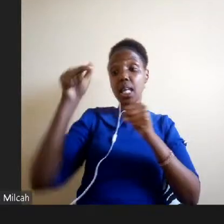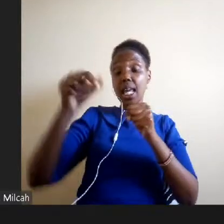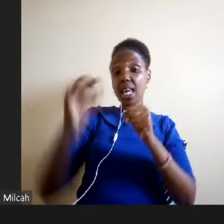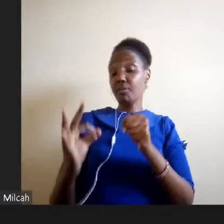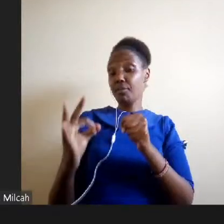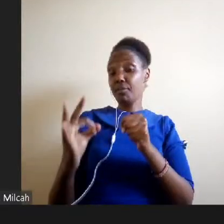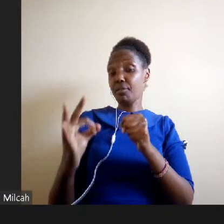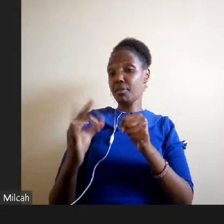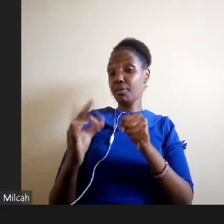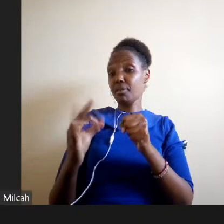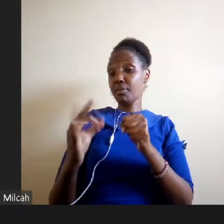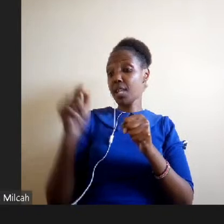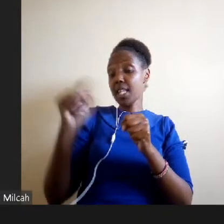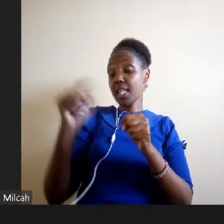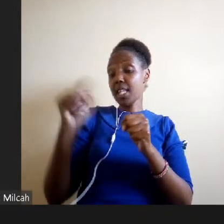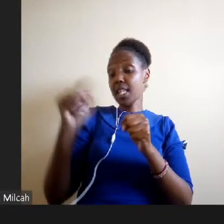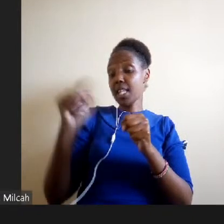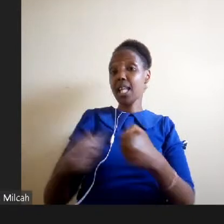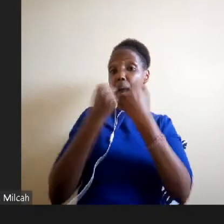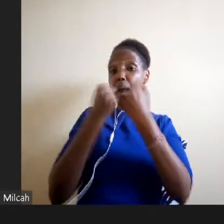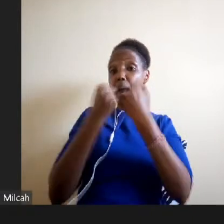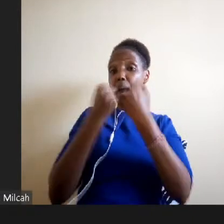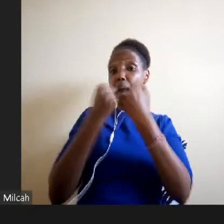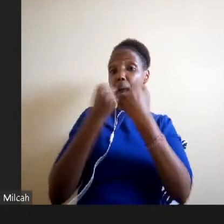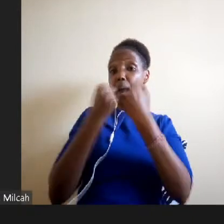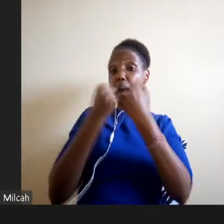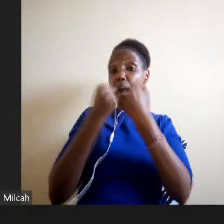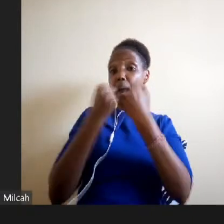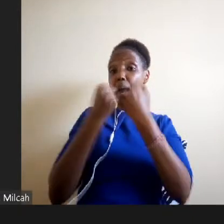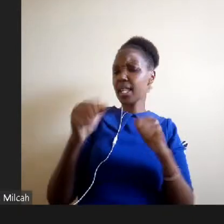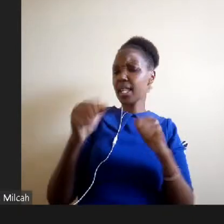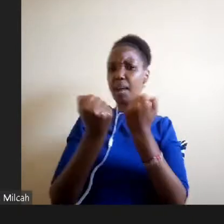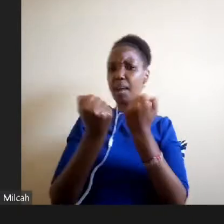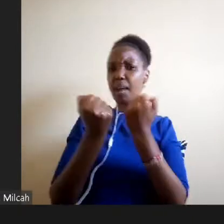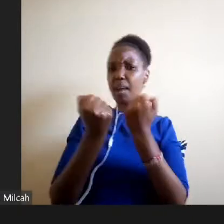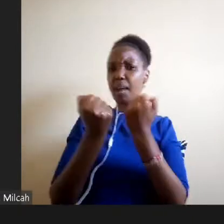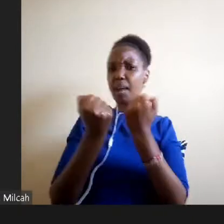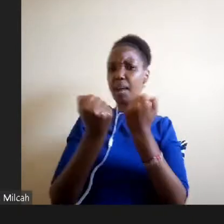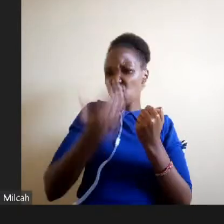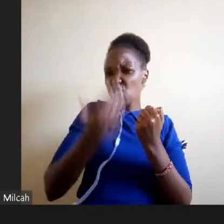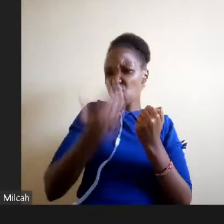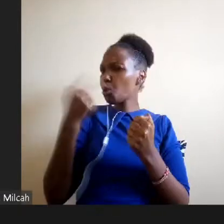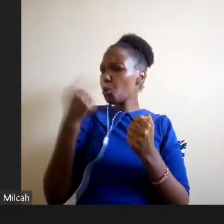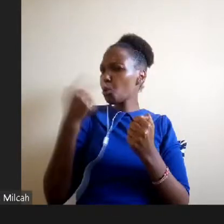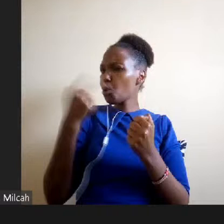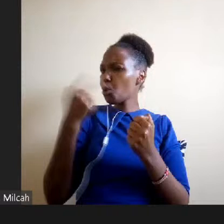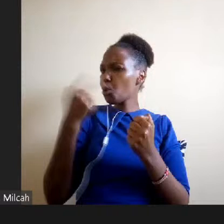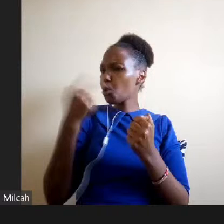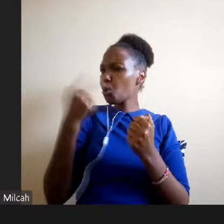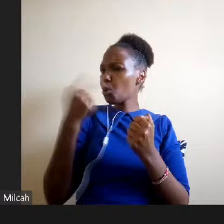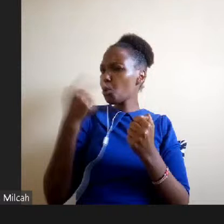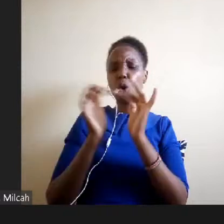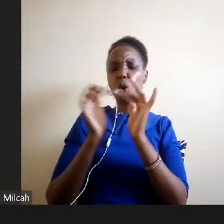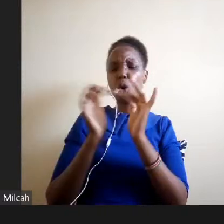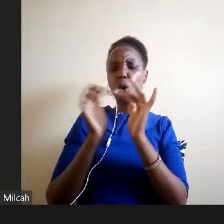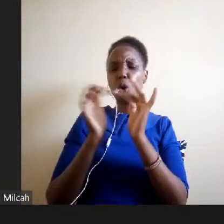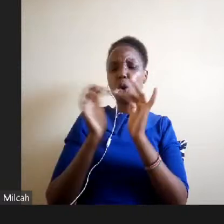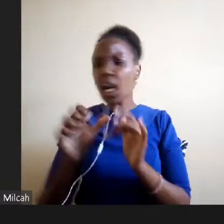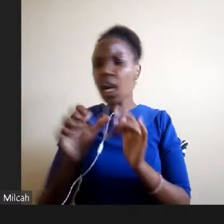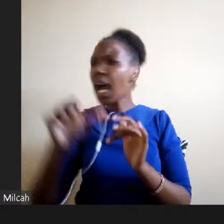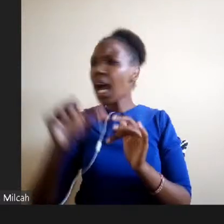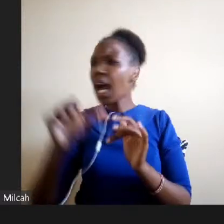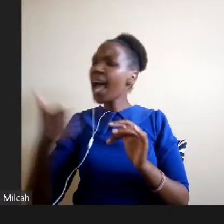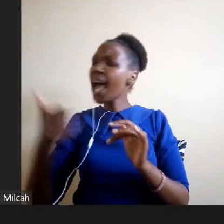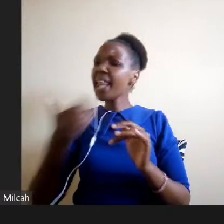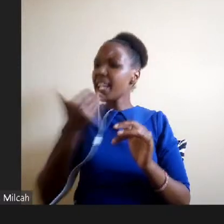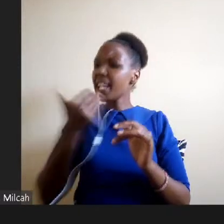we look at cyberbullying in terms of the children who are bullied, we need to also look at the children who bully other children and see